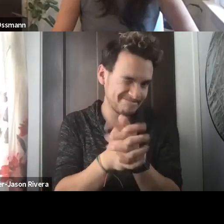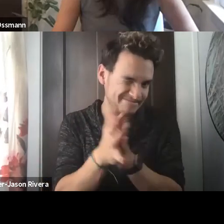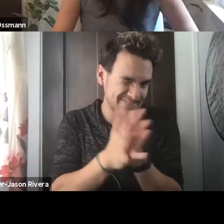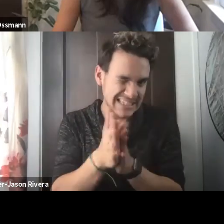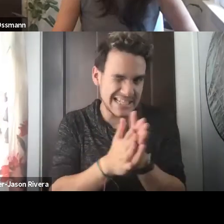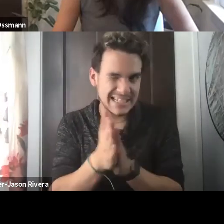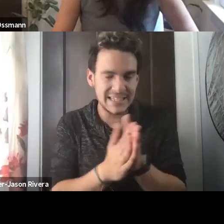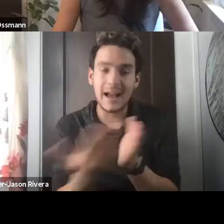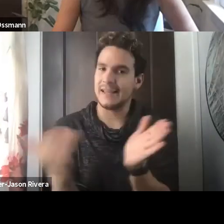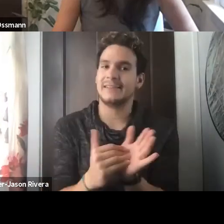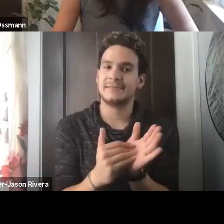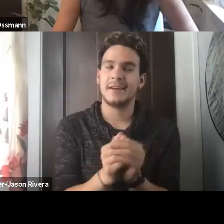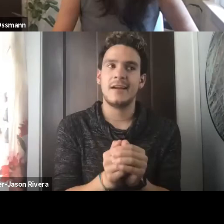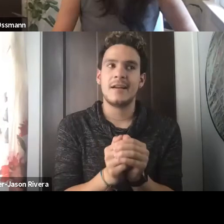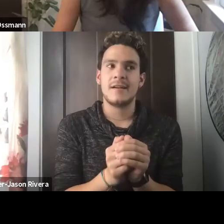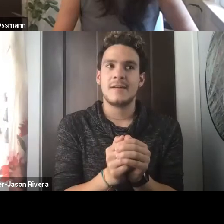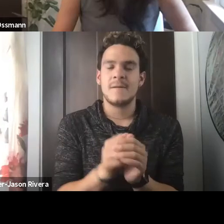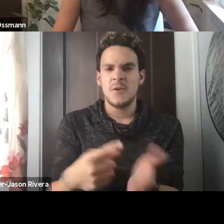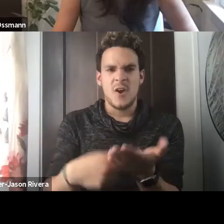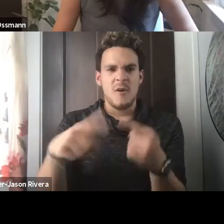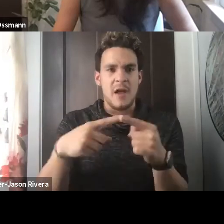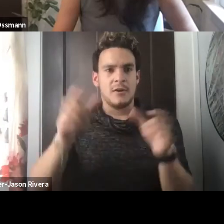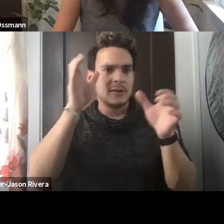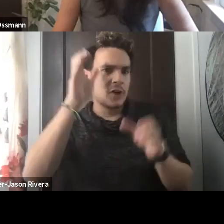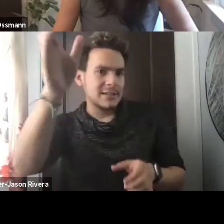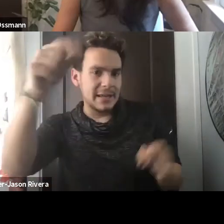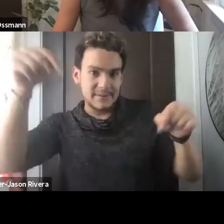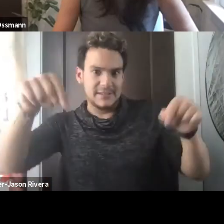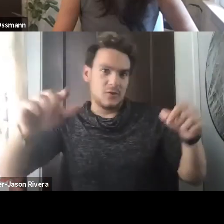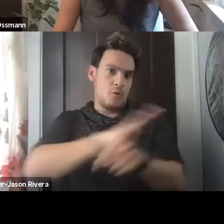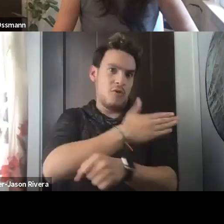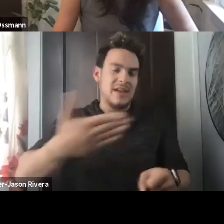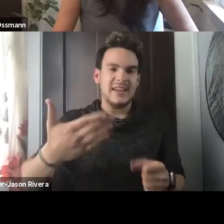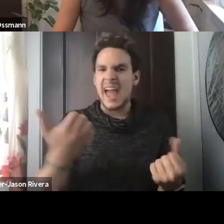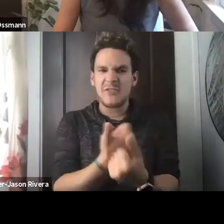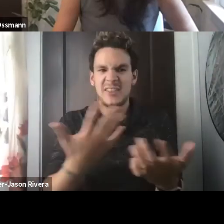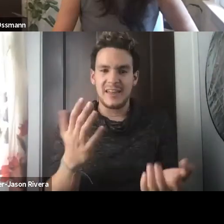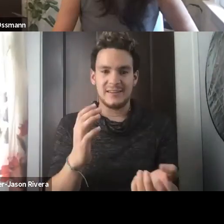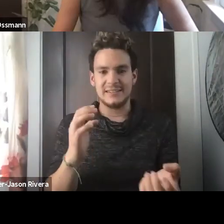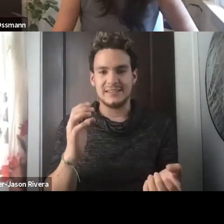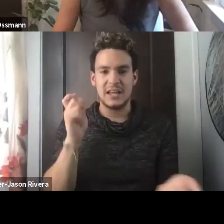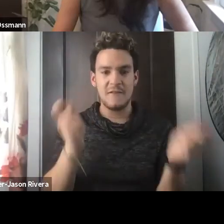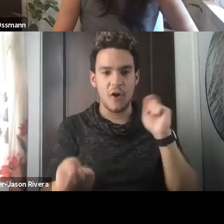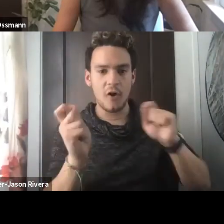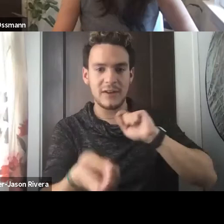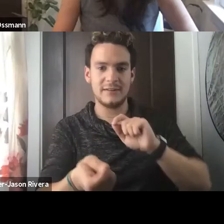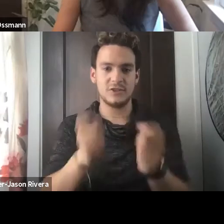Once again, when we talk about this whole concept, I think that's evolving, and I think the